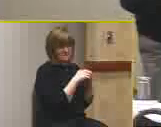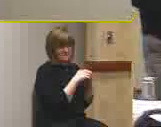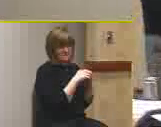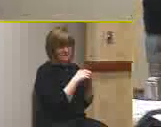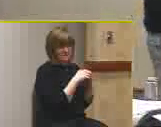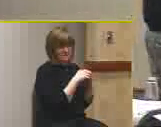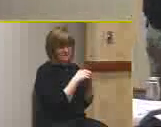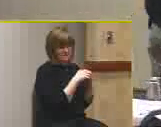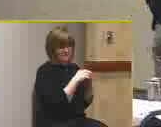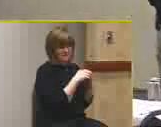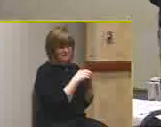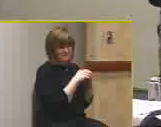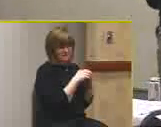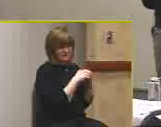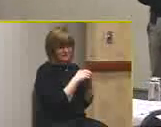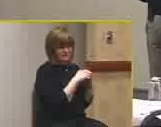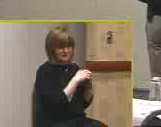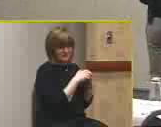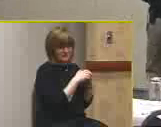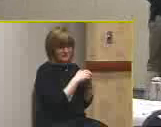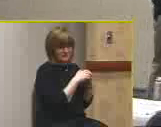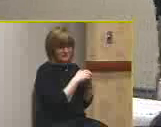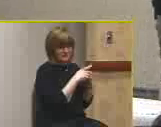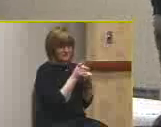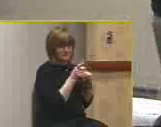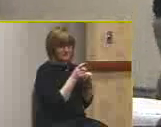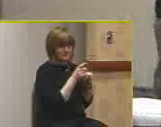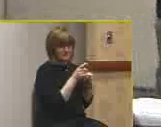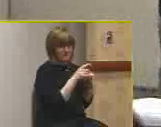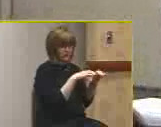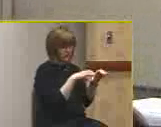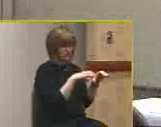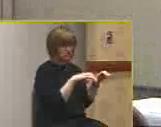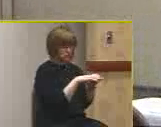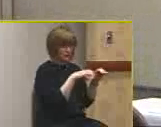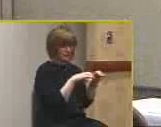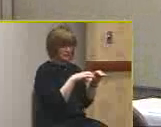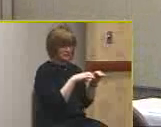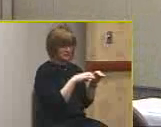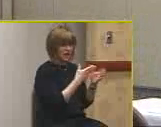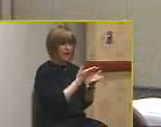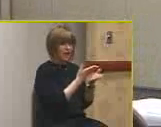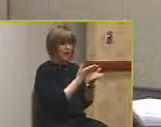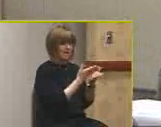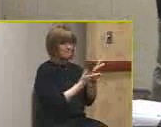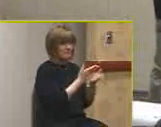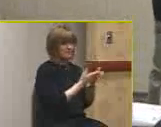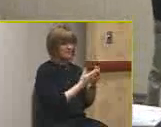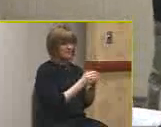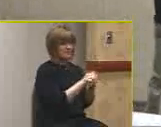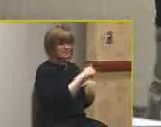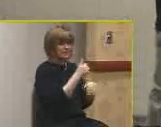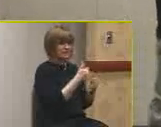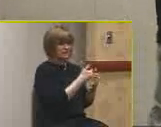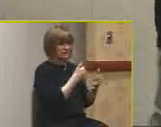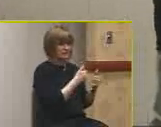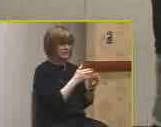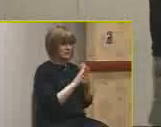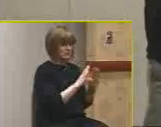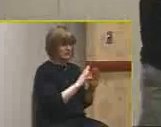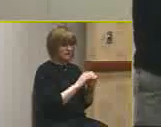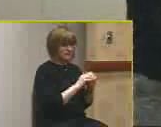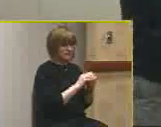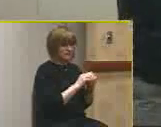Okay, so let's think, do it. Maybe it's another innocent manipulation as we find other ways for